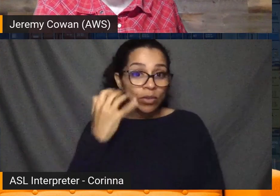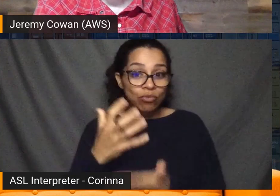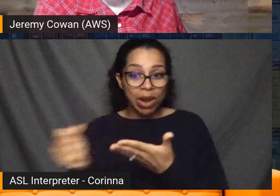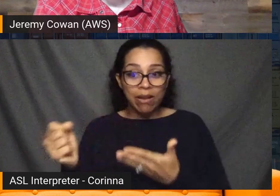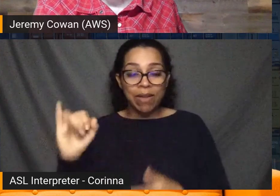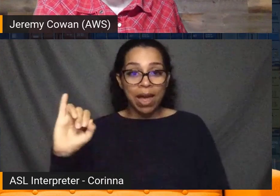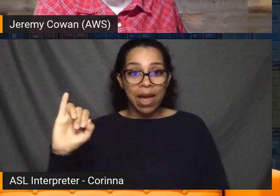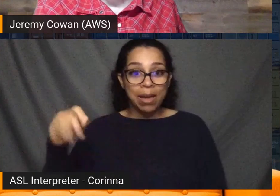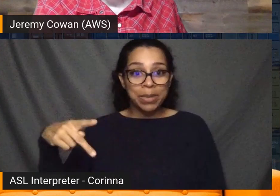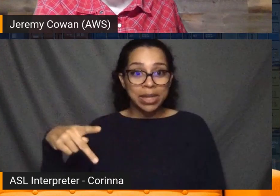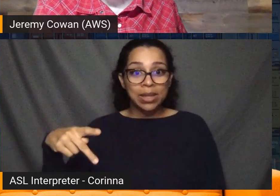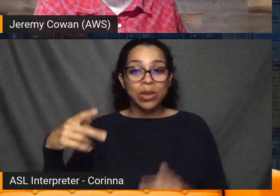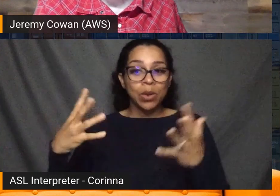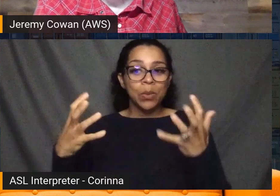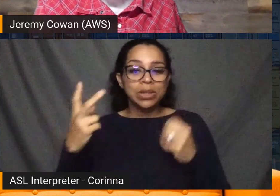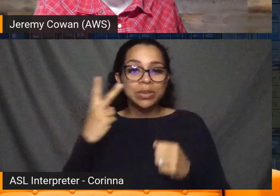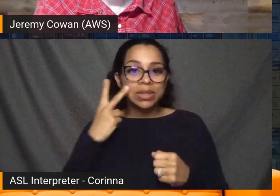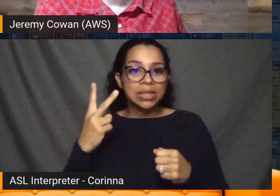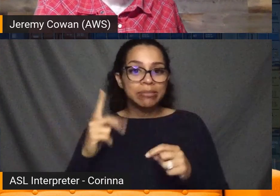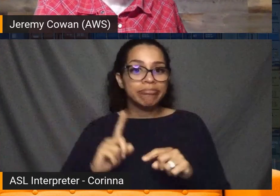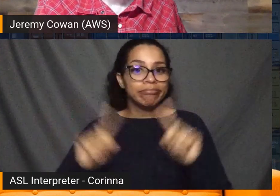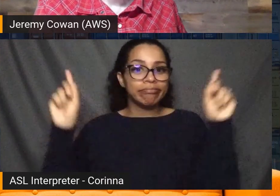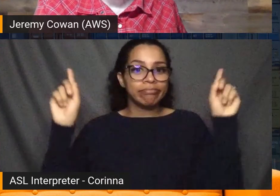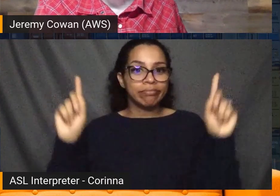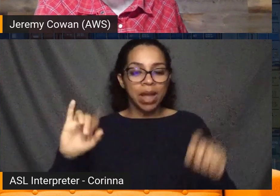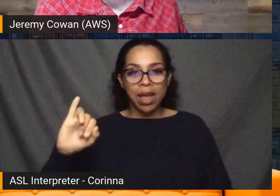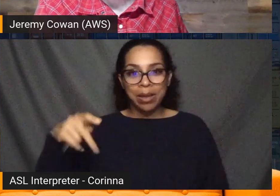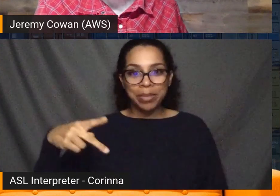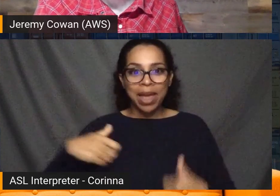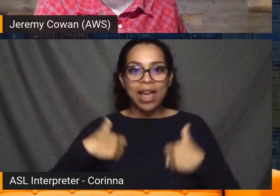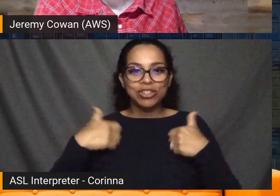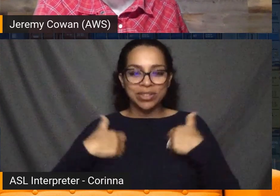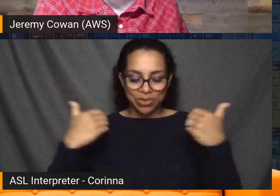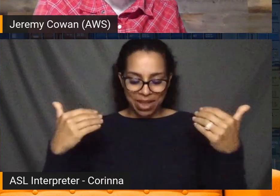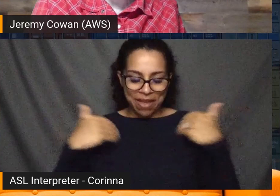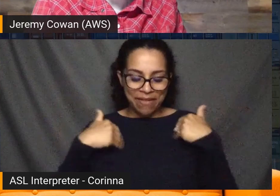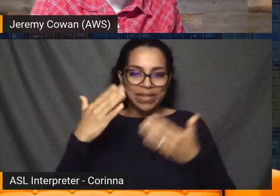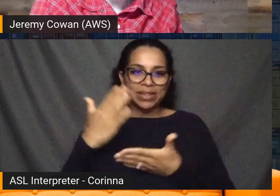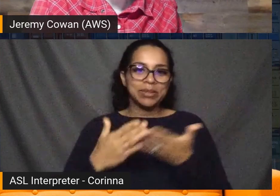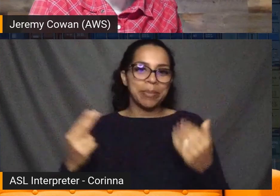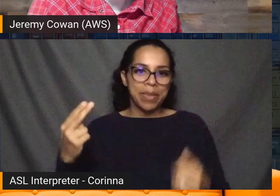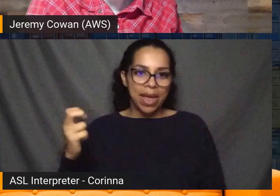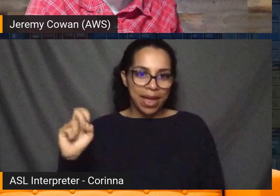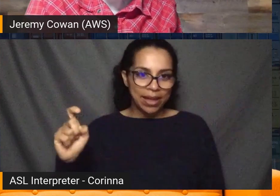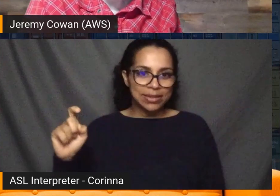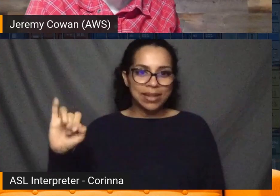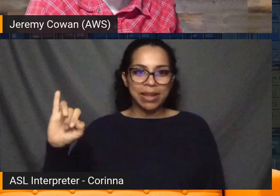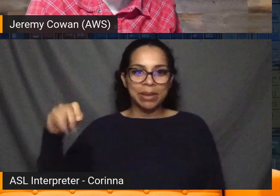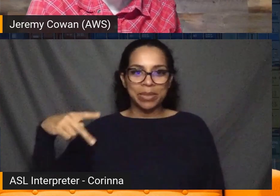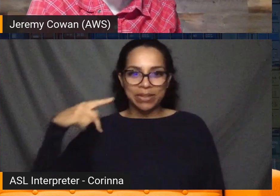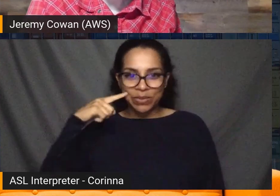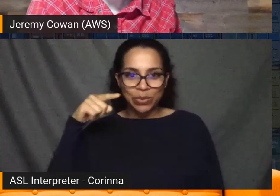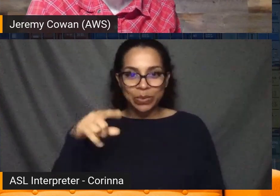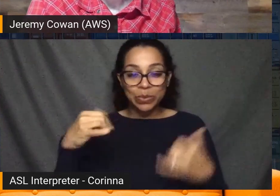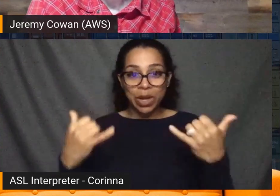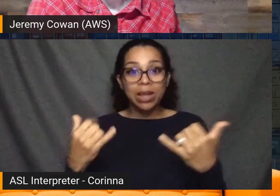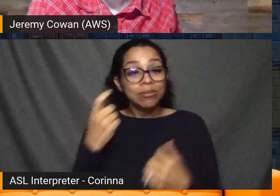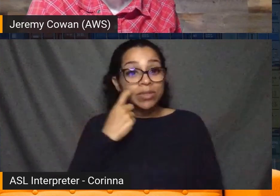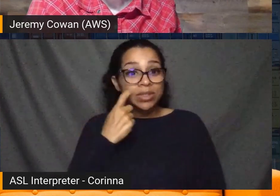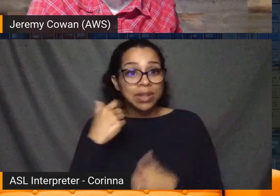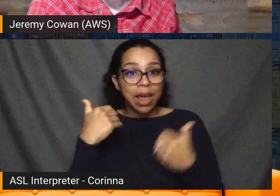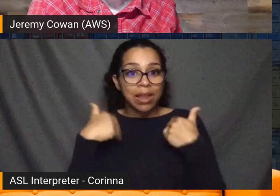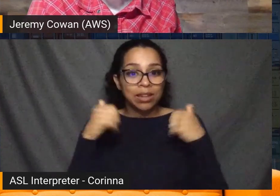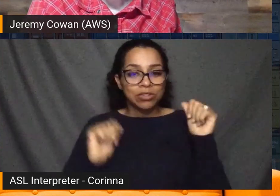hex IP addresses, we got some hex IPs for you today. And we actually just did a show on this. Sheetal, we just